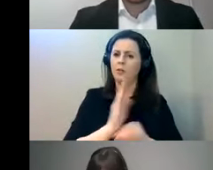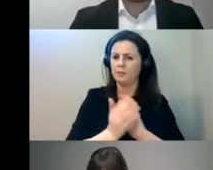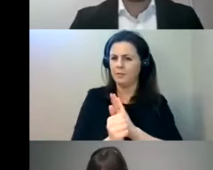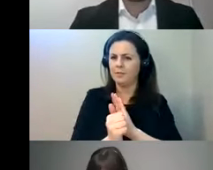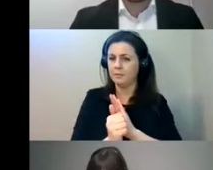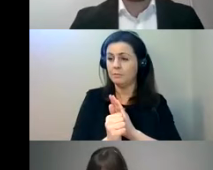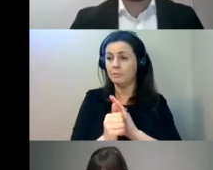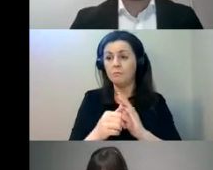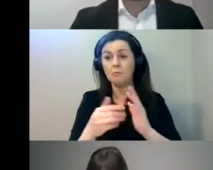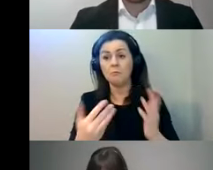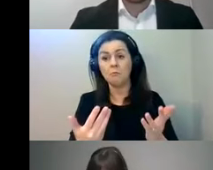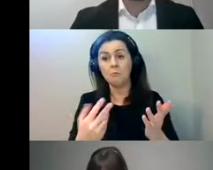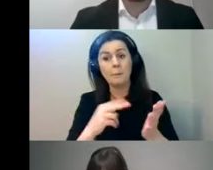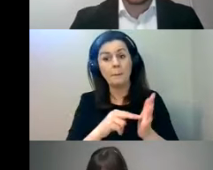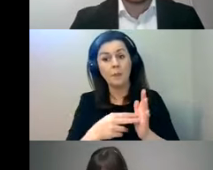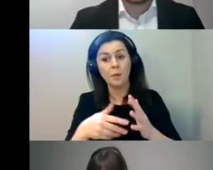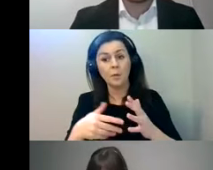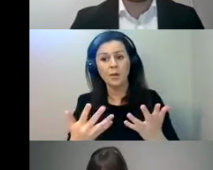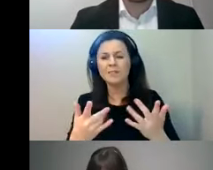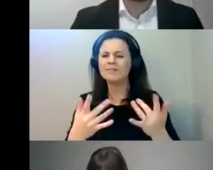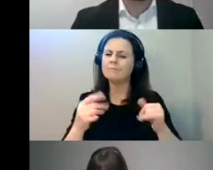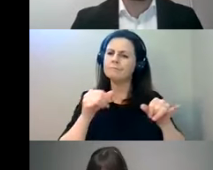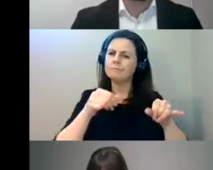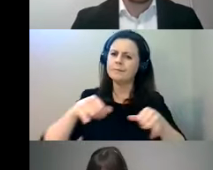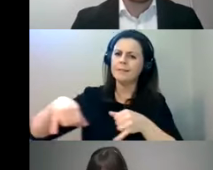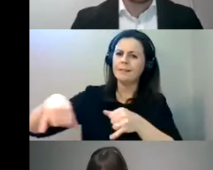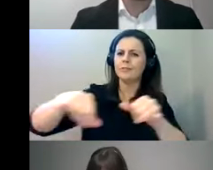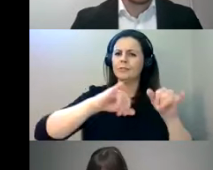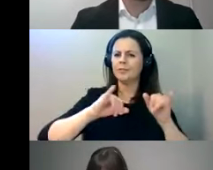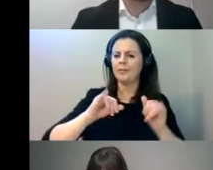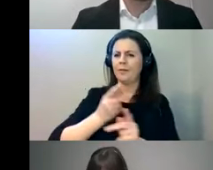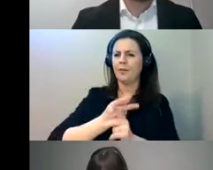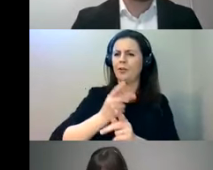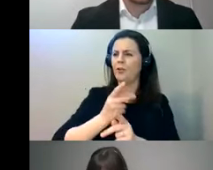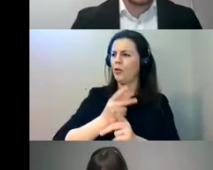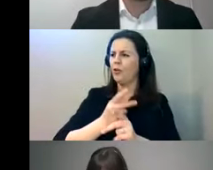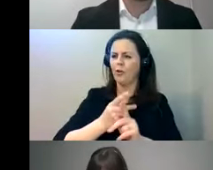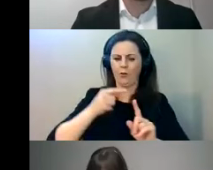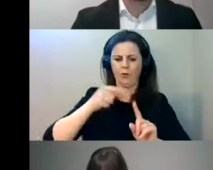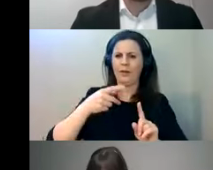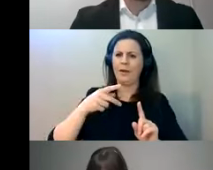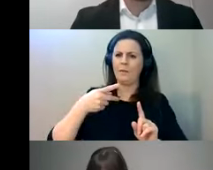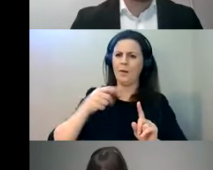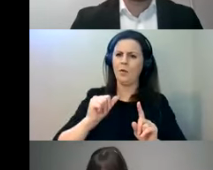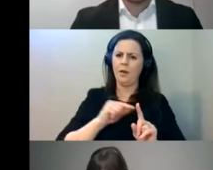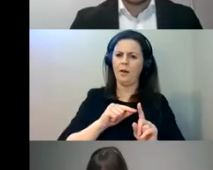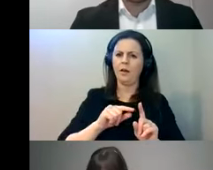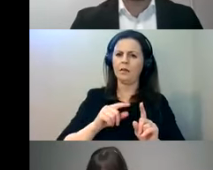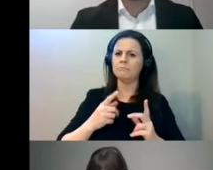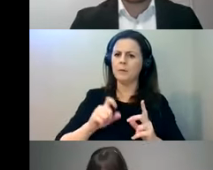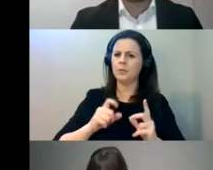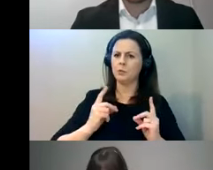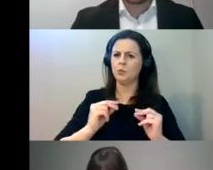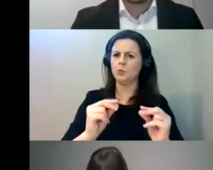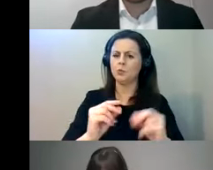mean exactly? Well, this is the standard of care that's going to be applied to the attorney's actions. So, and